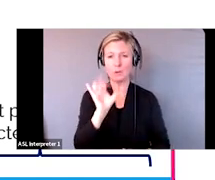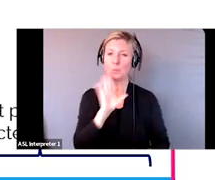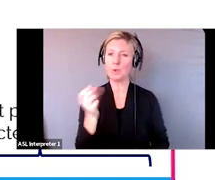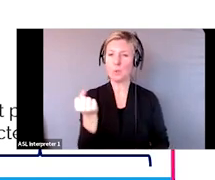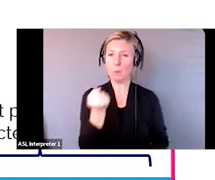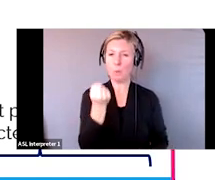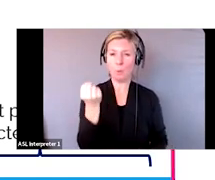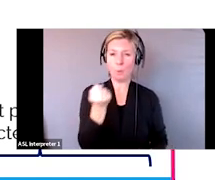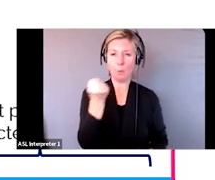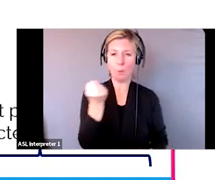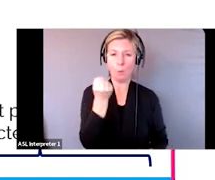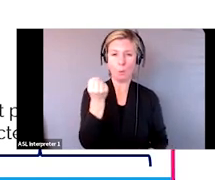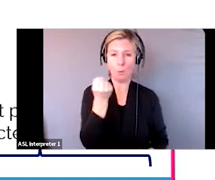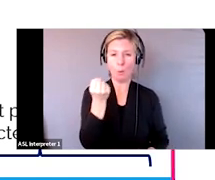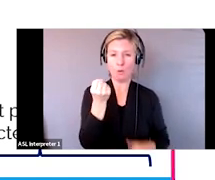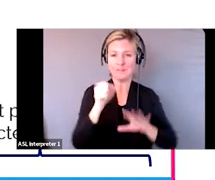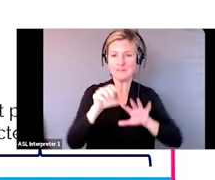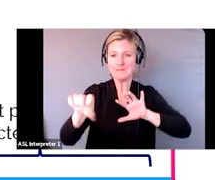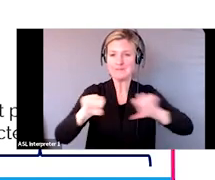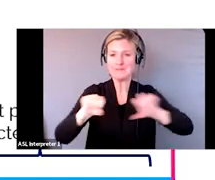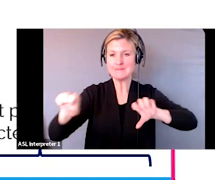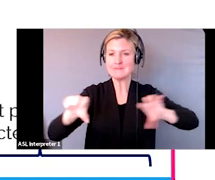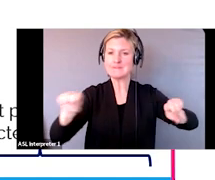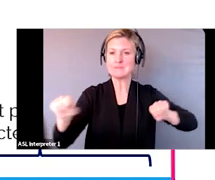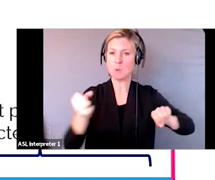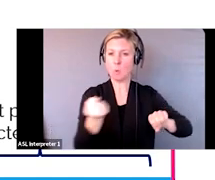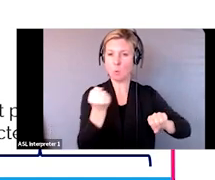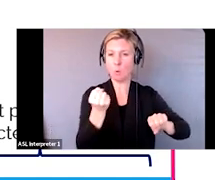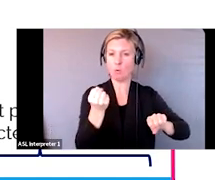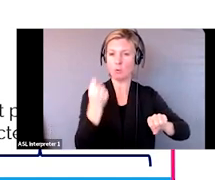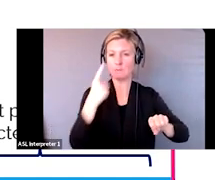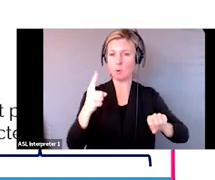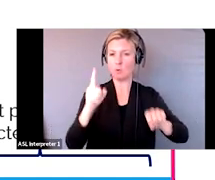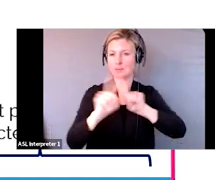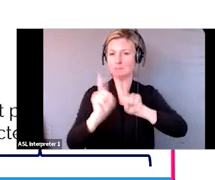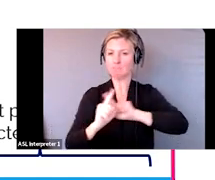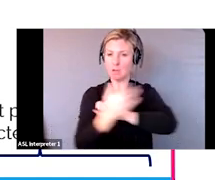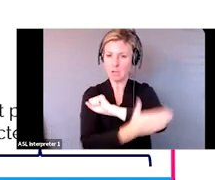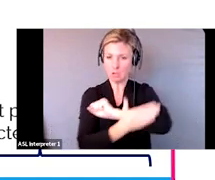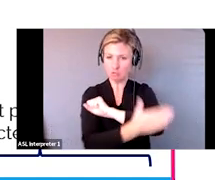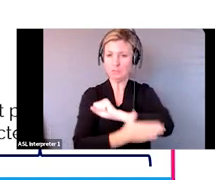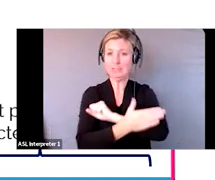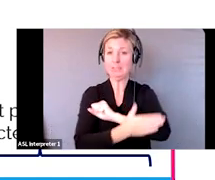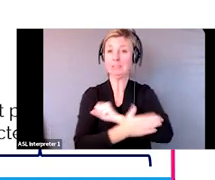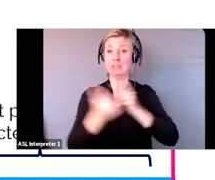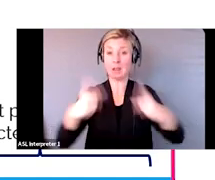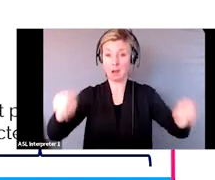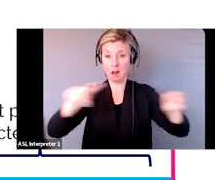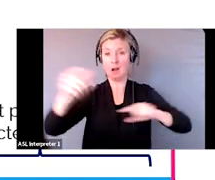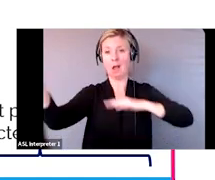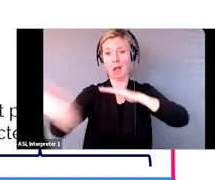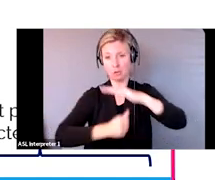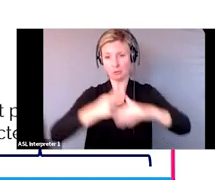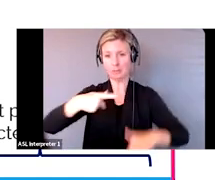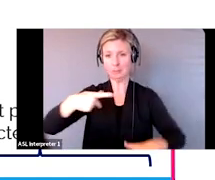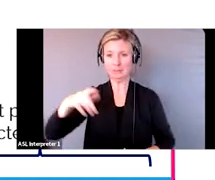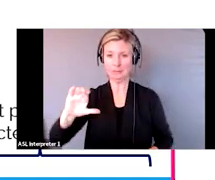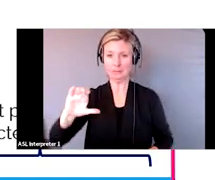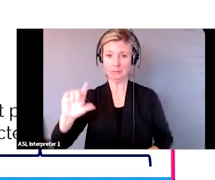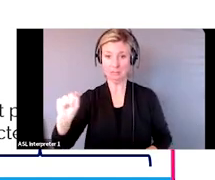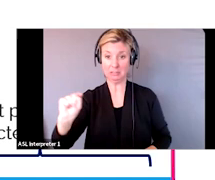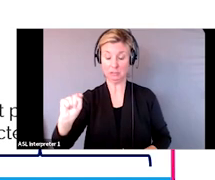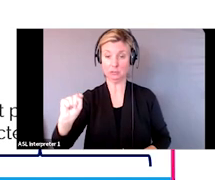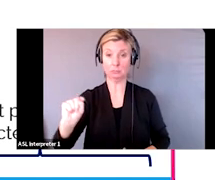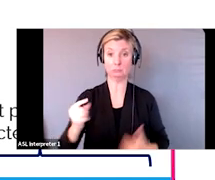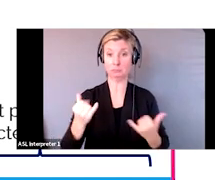for all of the countries that have ratified the PCT. So 150 plus